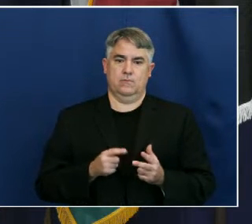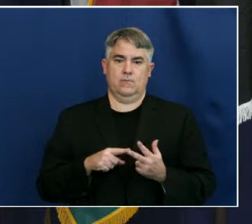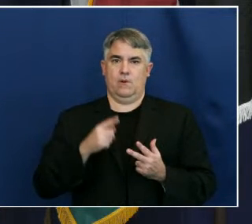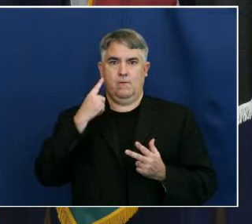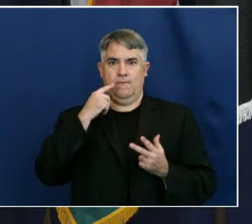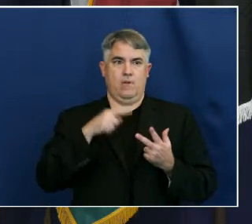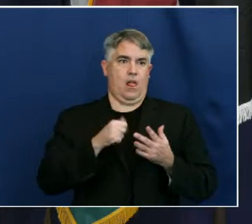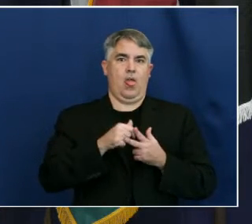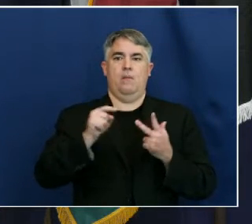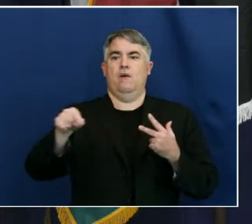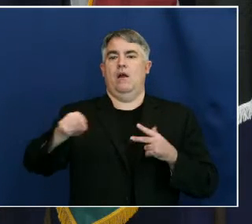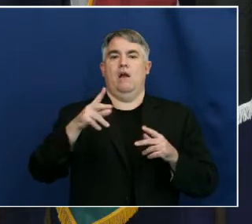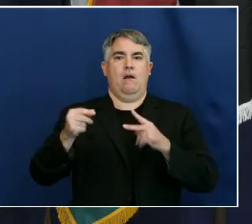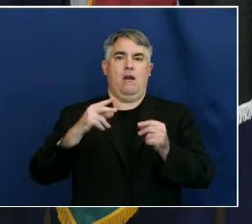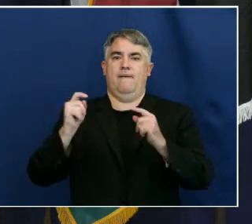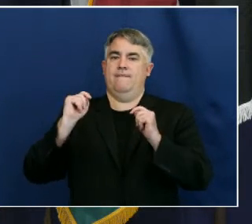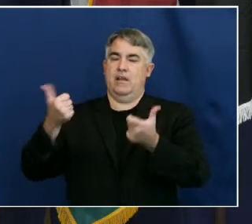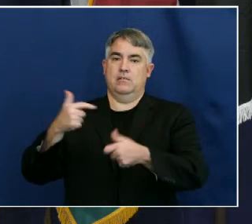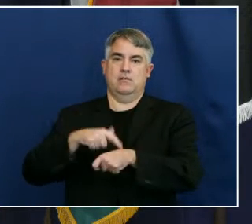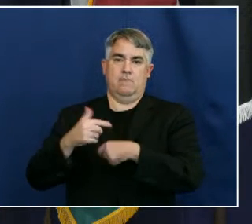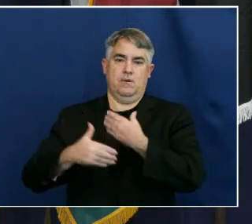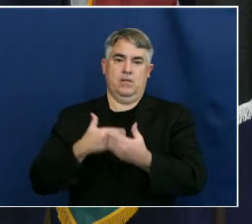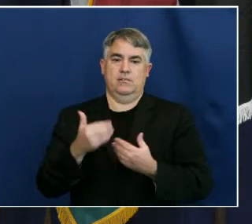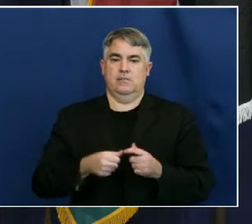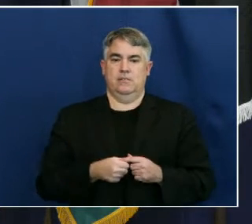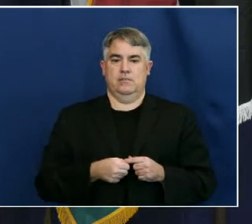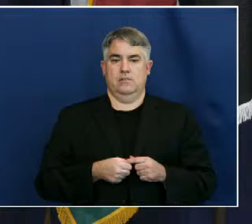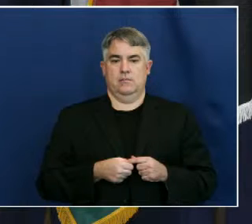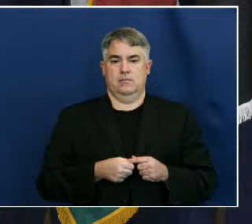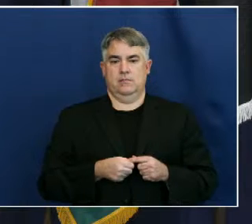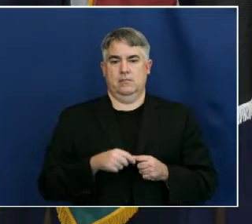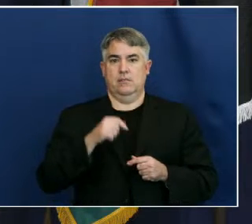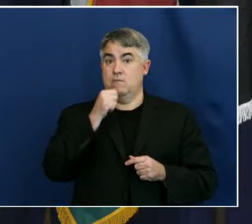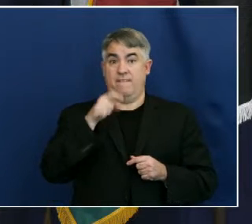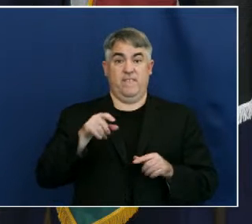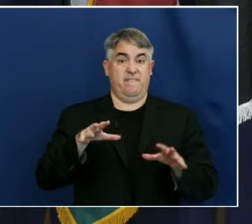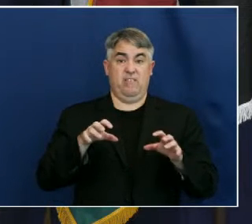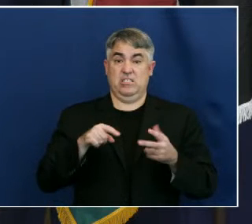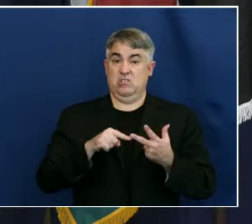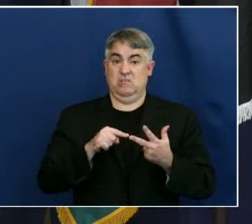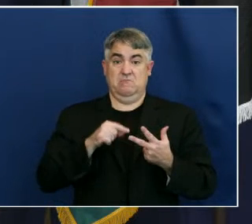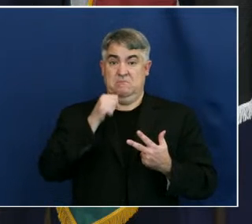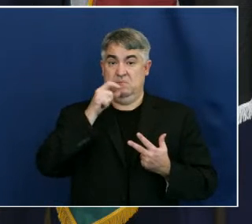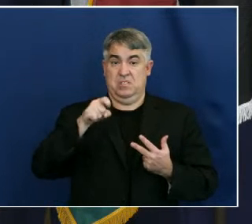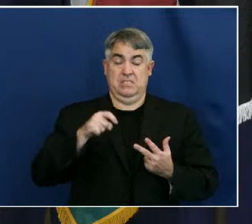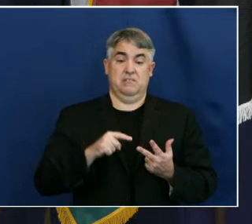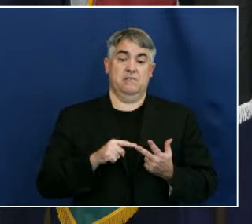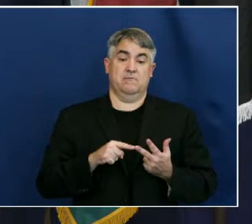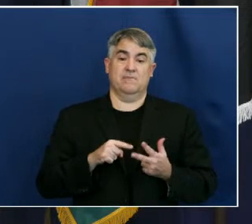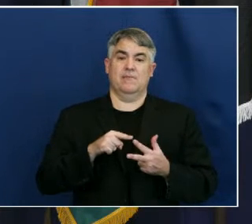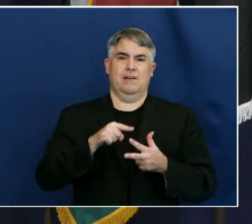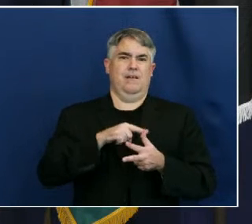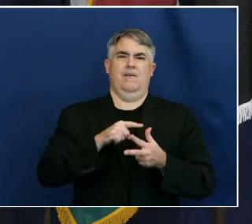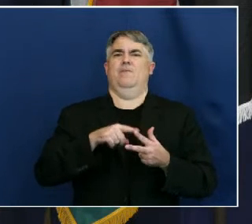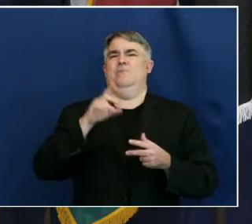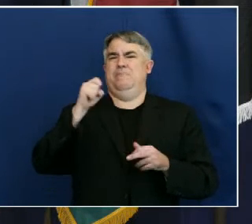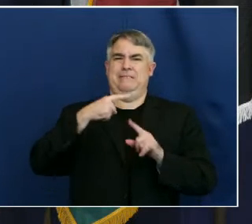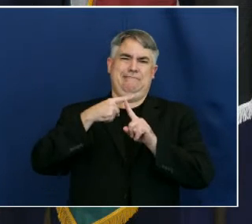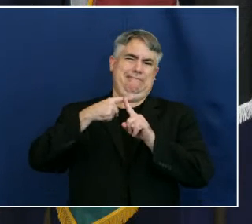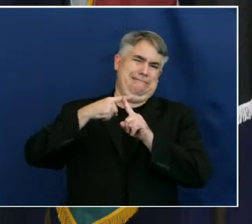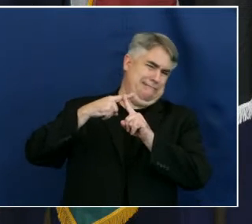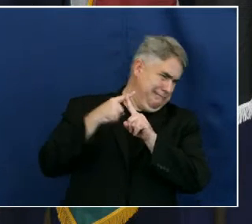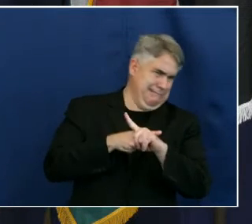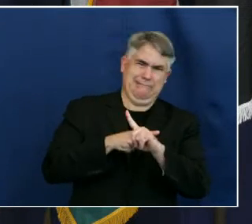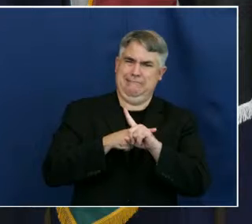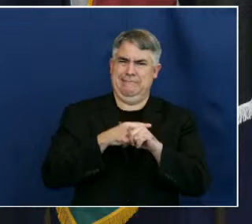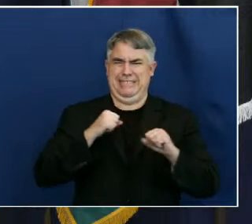freezer support for as the Pfizer vaccine requires, and it's really would be a great vaccine